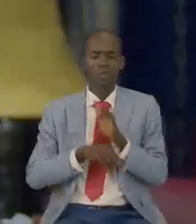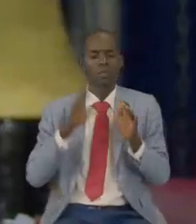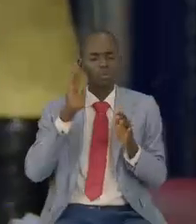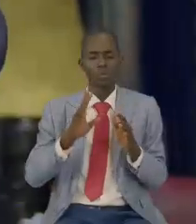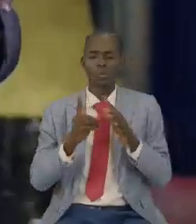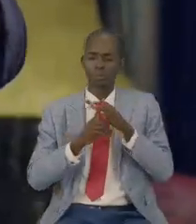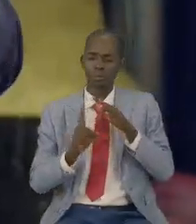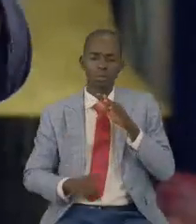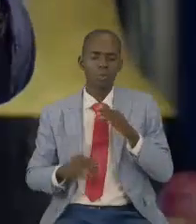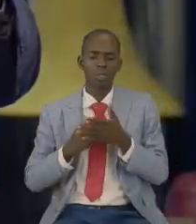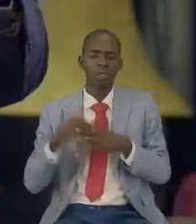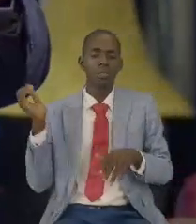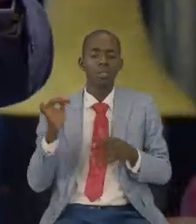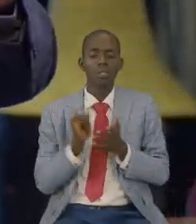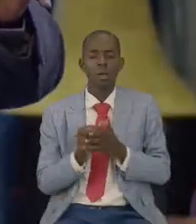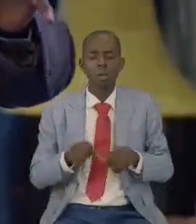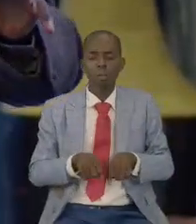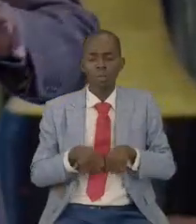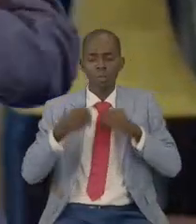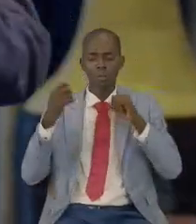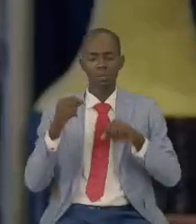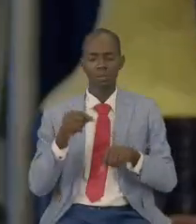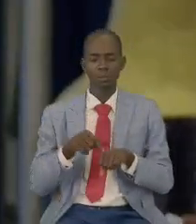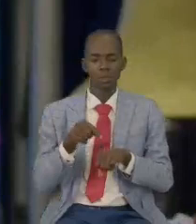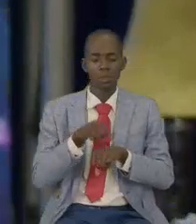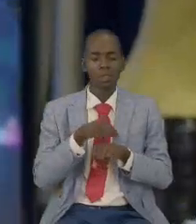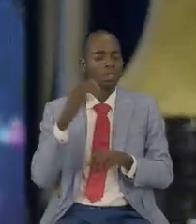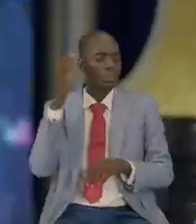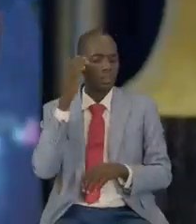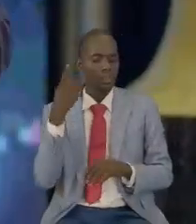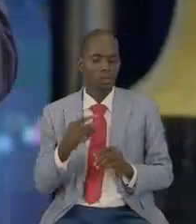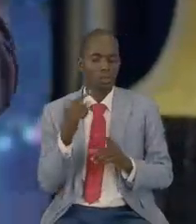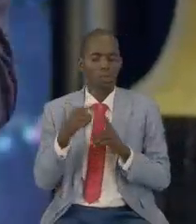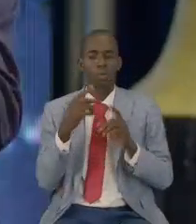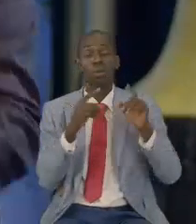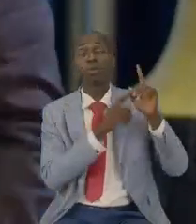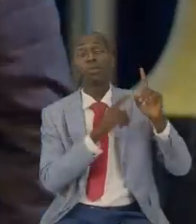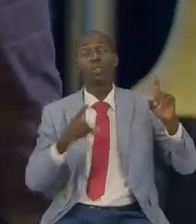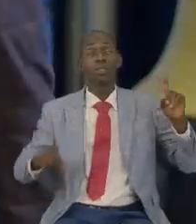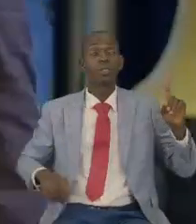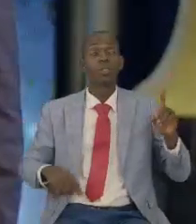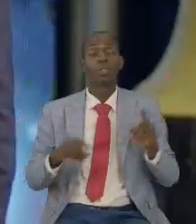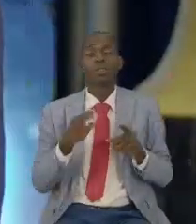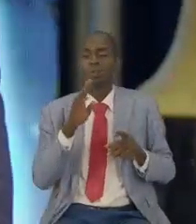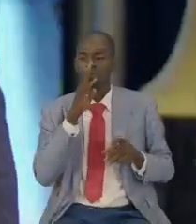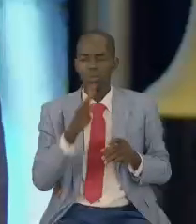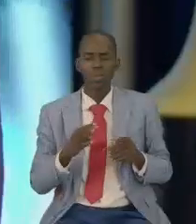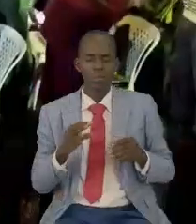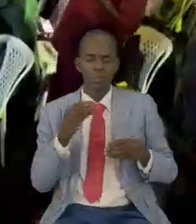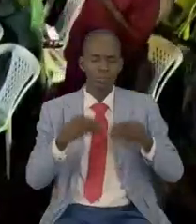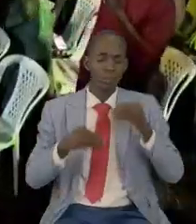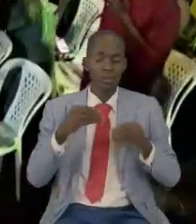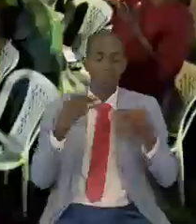those broken bones, hear the word of the Lord. Be mended now, be healed in Jesus'